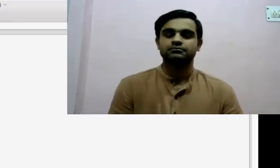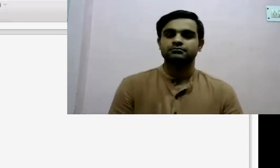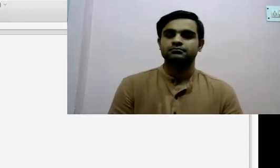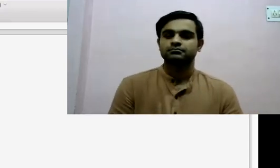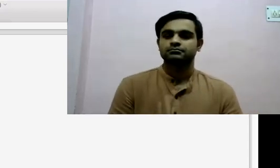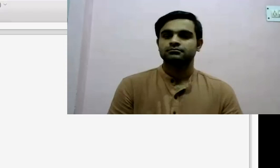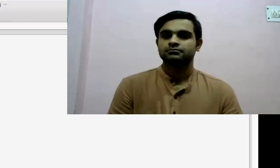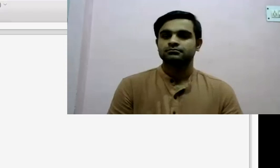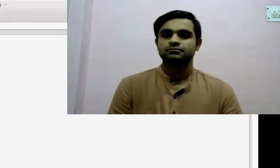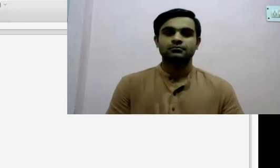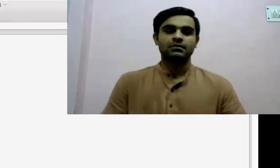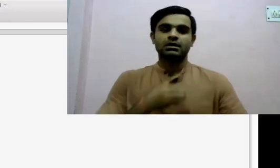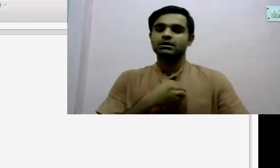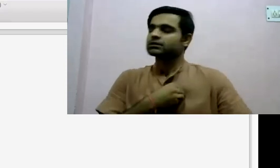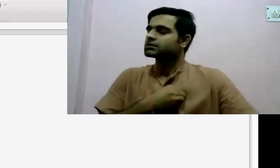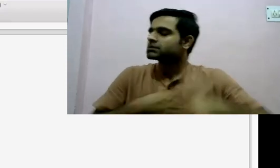Don't panic.